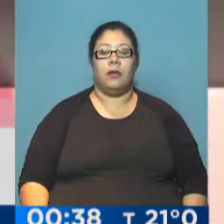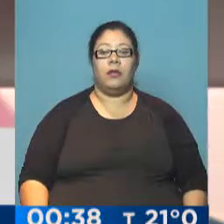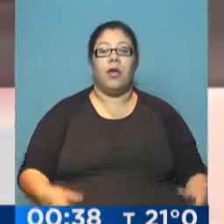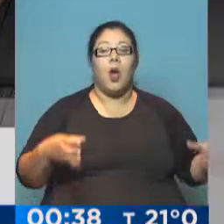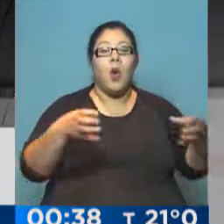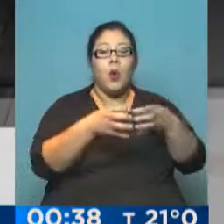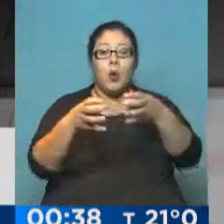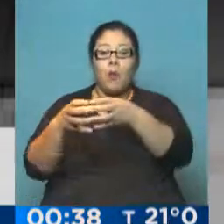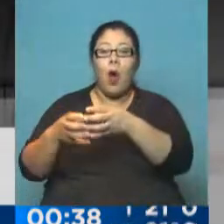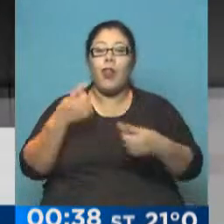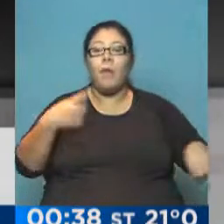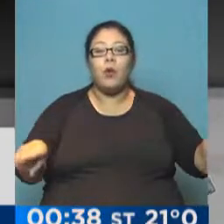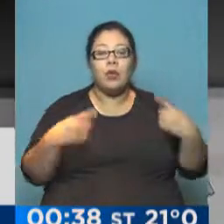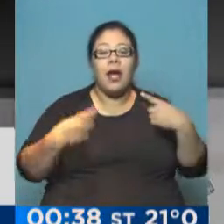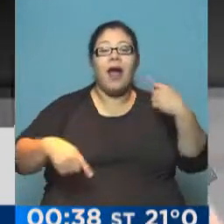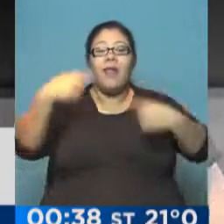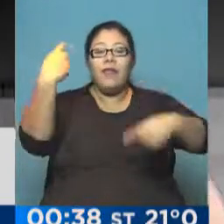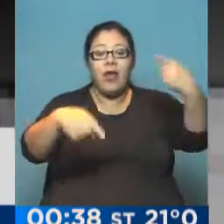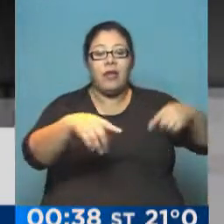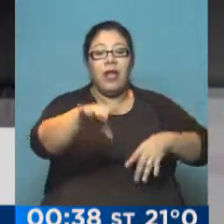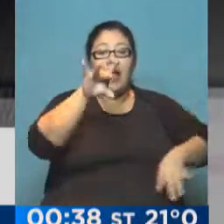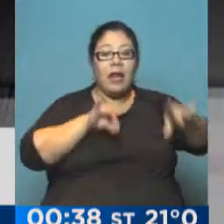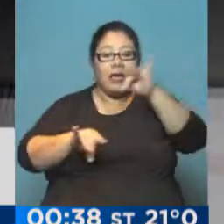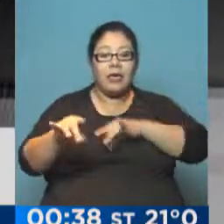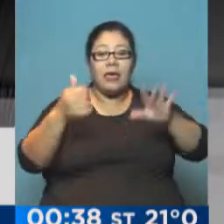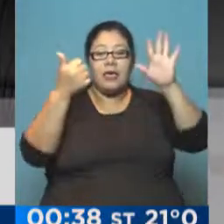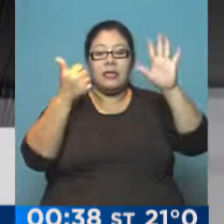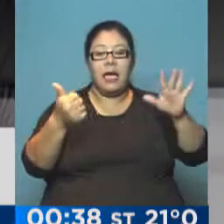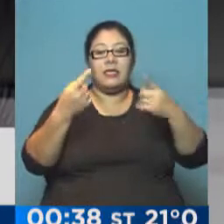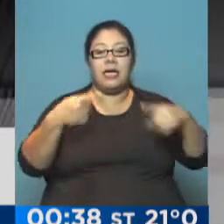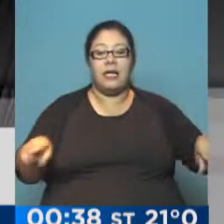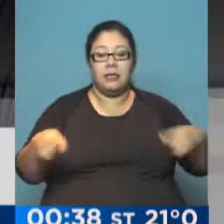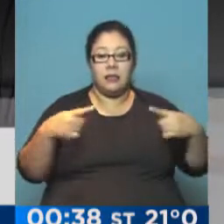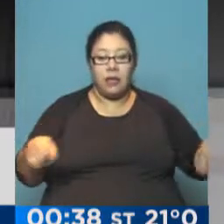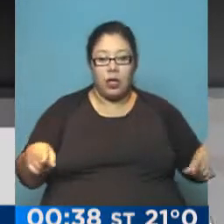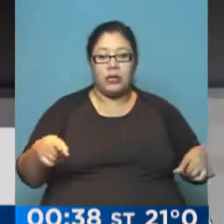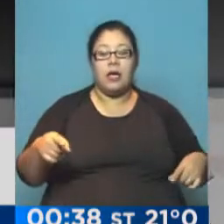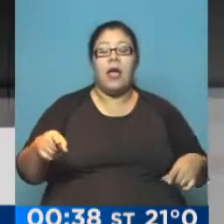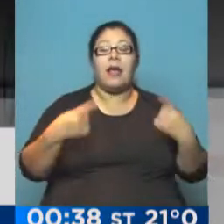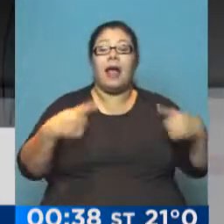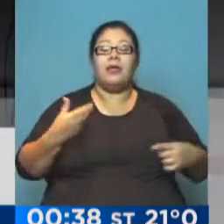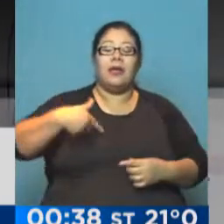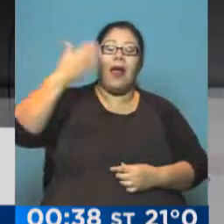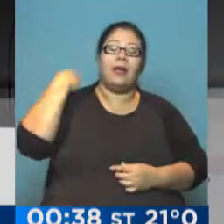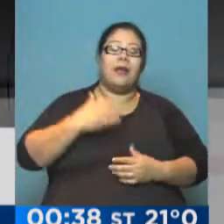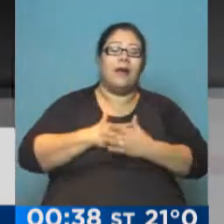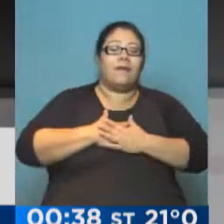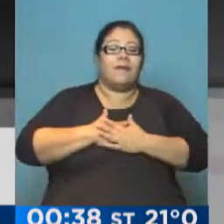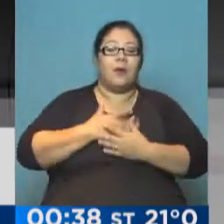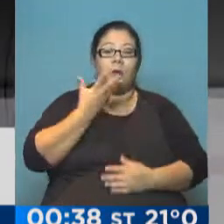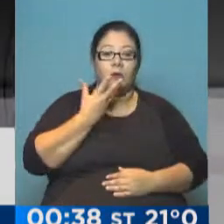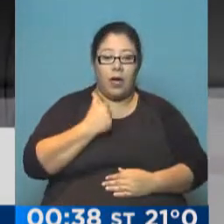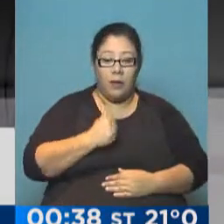six songs, of songs that I loved as a little boy growing up. And basically, they're